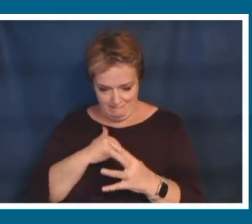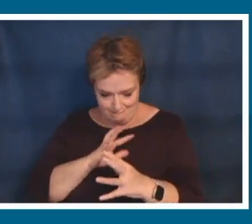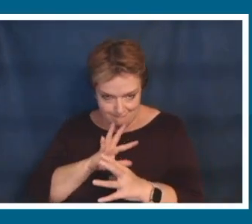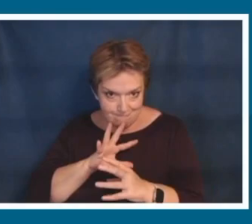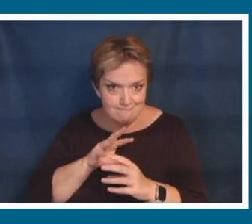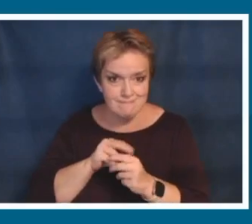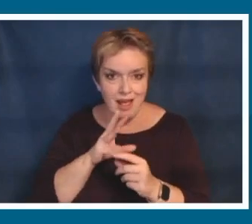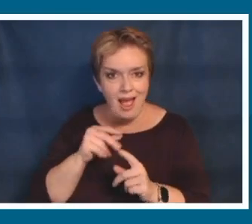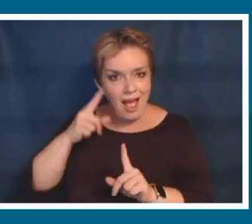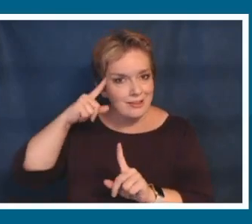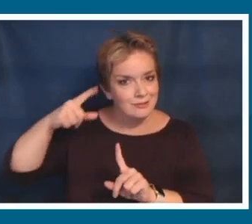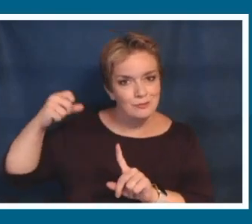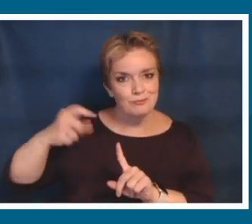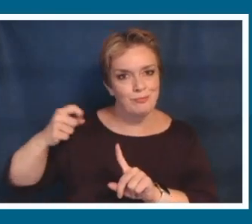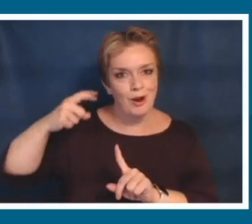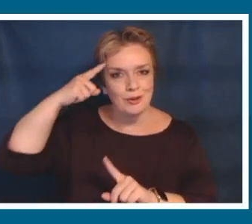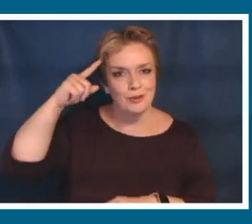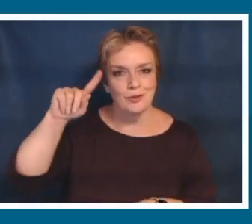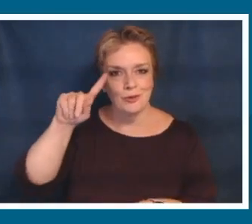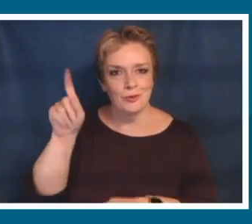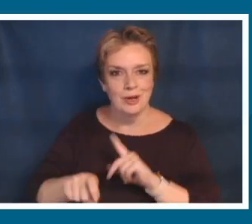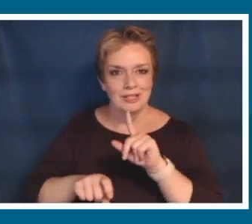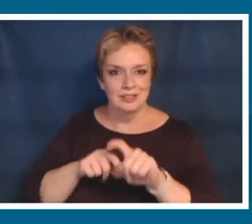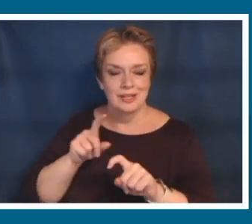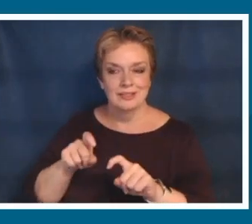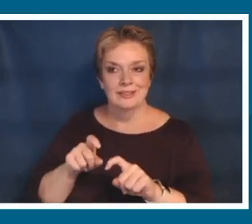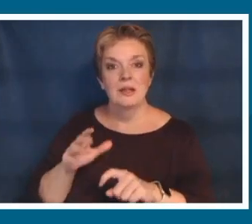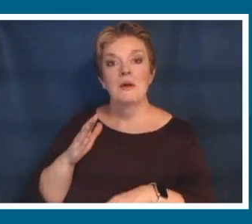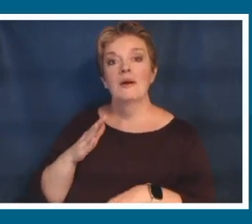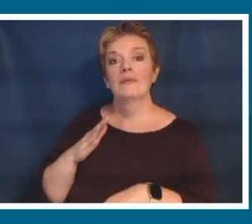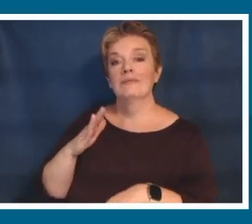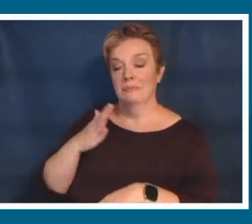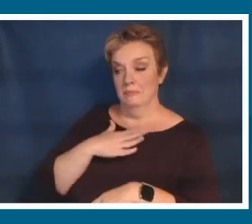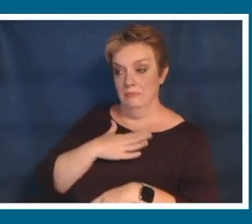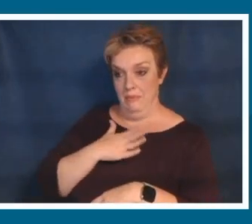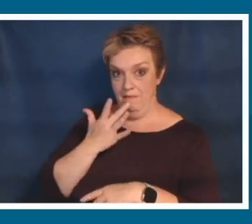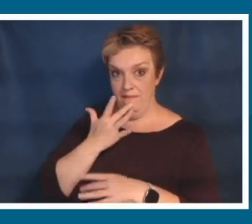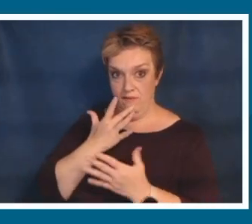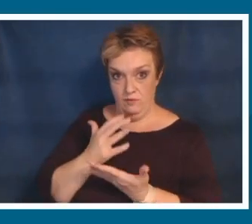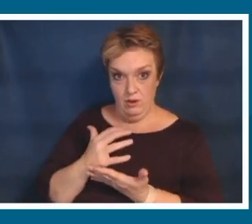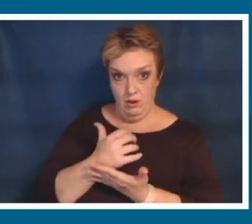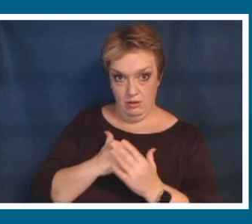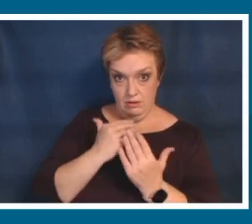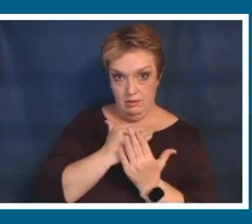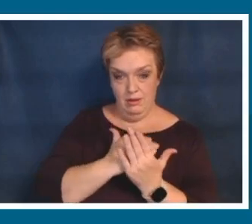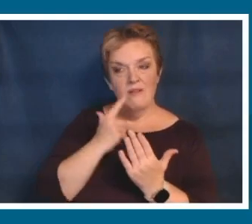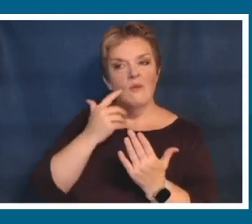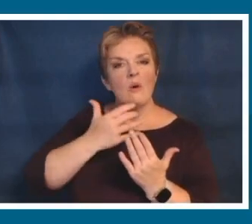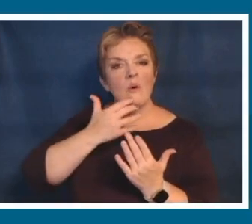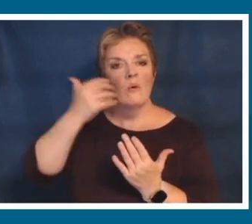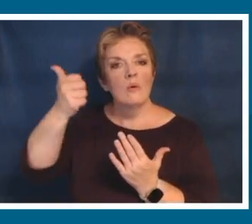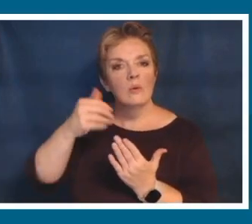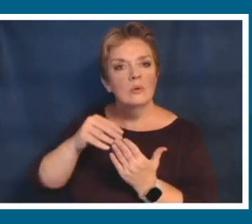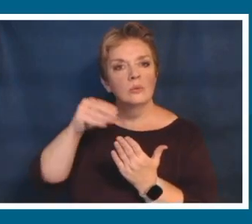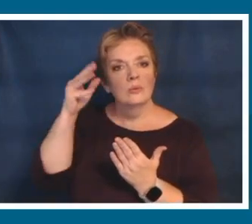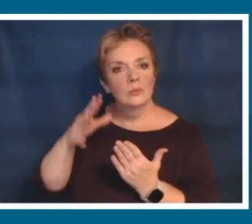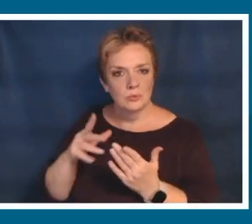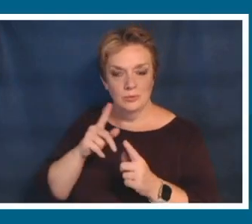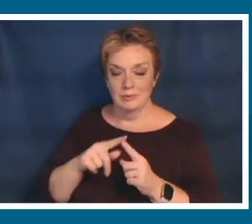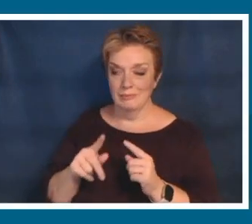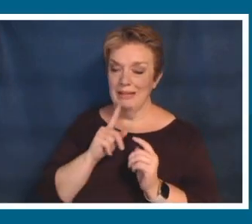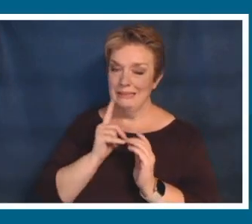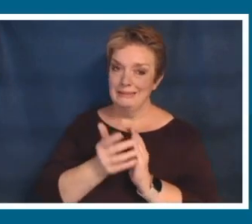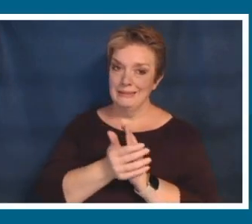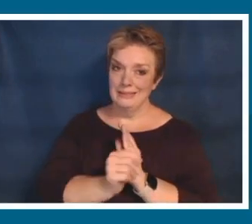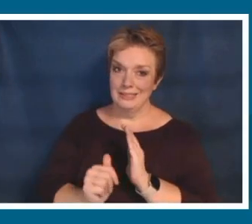source collections or combinations is geared toward older students. It's a skill that even kindergartners can practice,